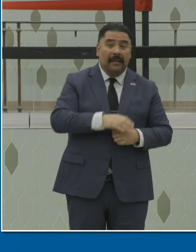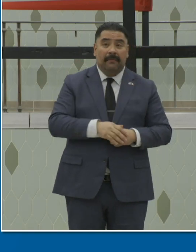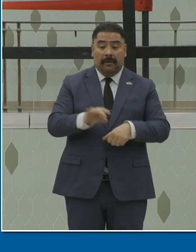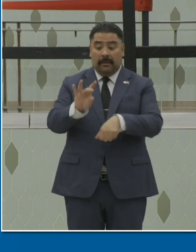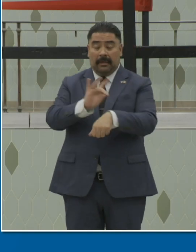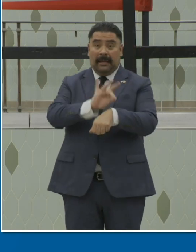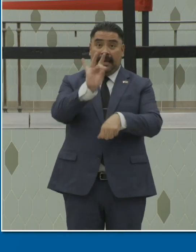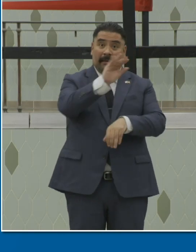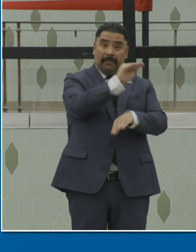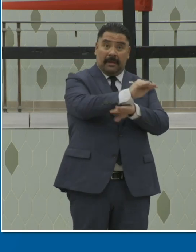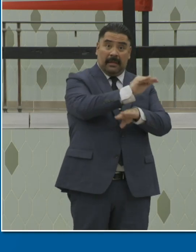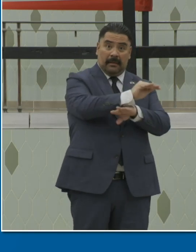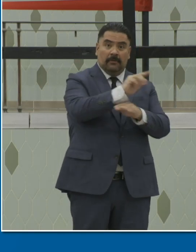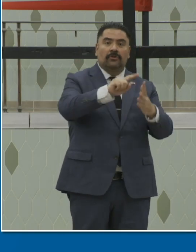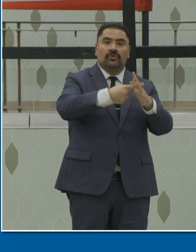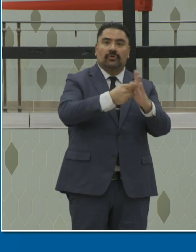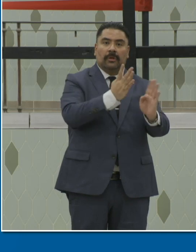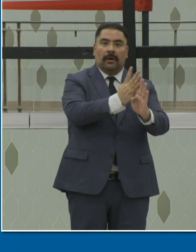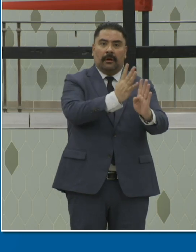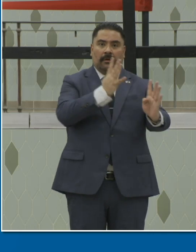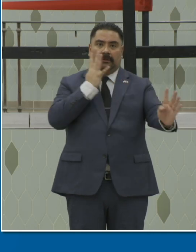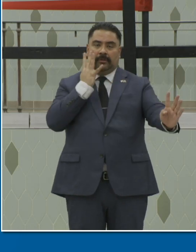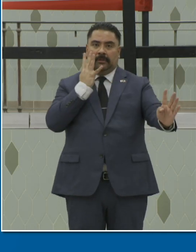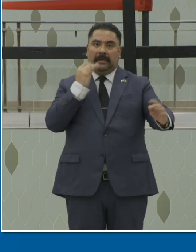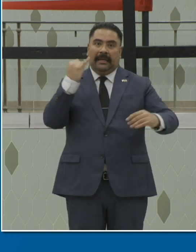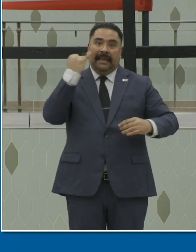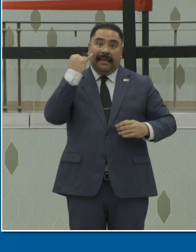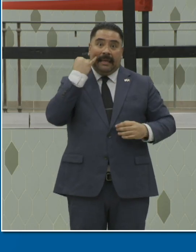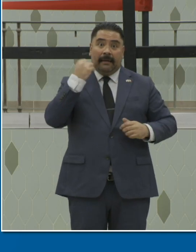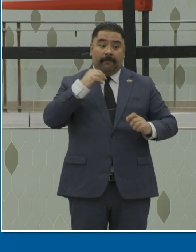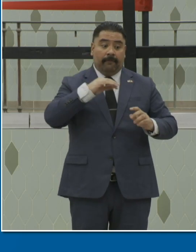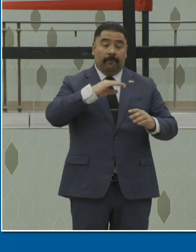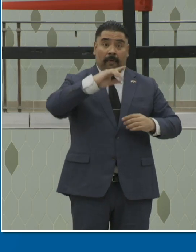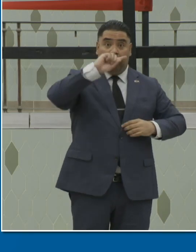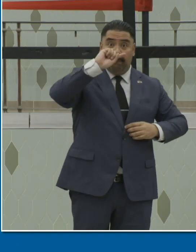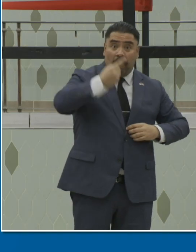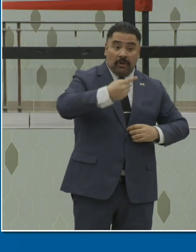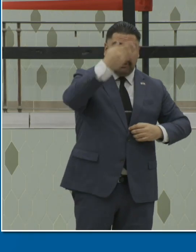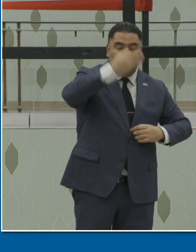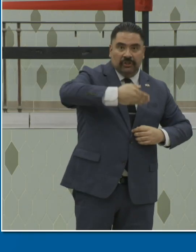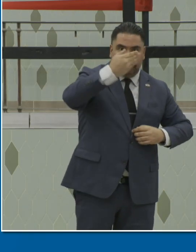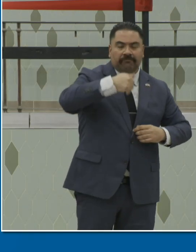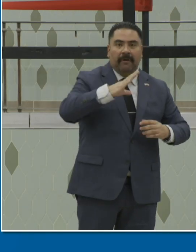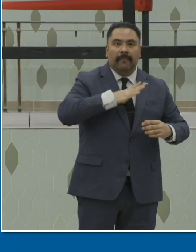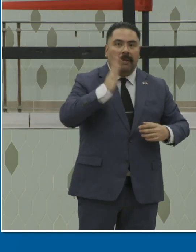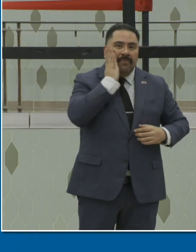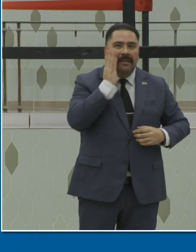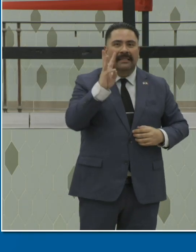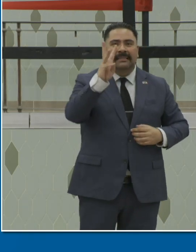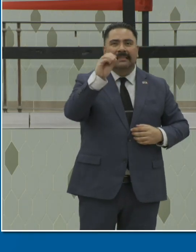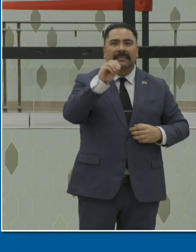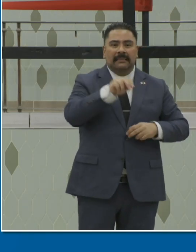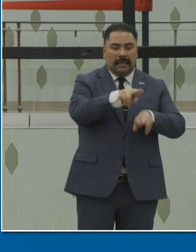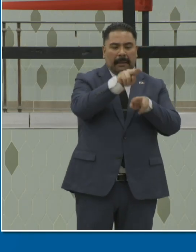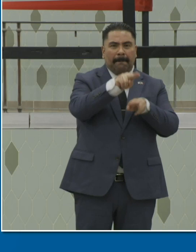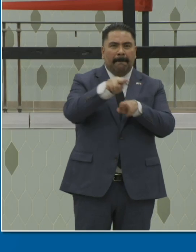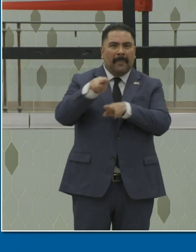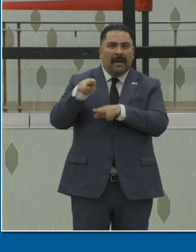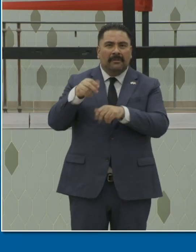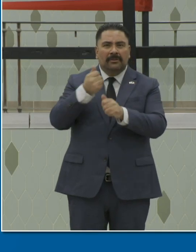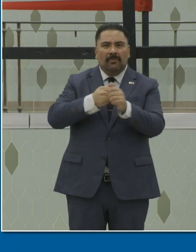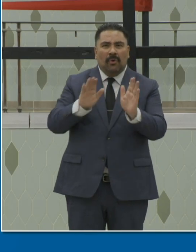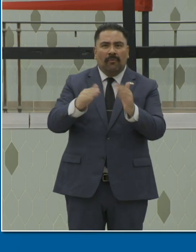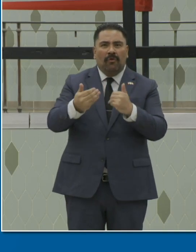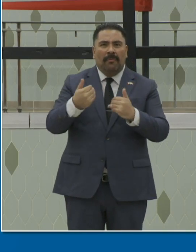At 8 p.m., they start lining people up, first come, first serve for beds. They have about 60 bunks per room, and there were at